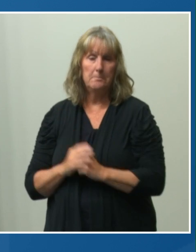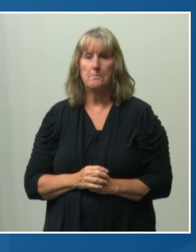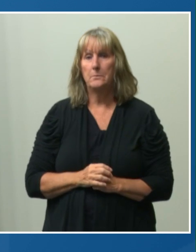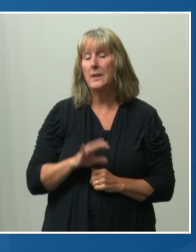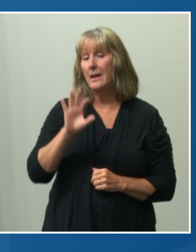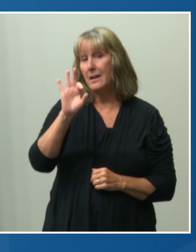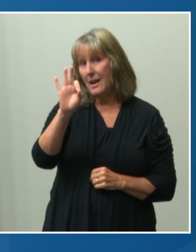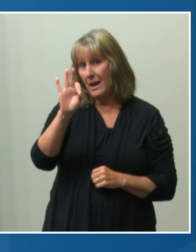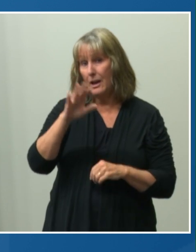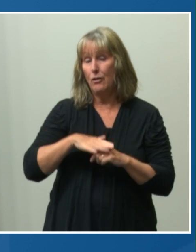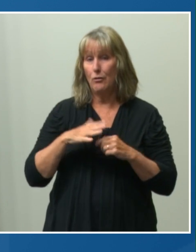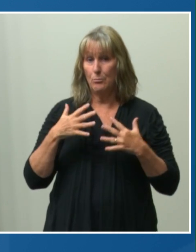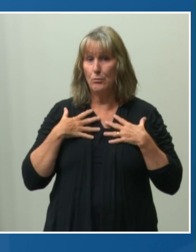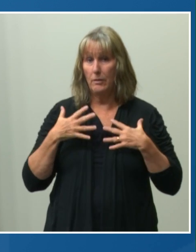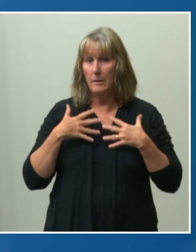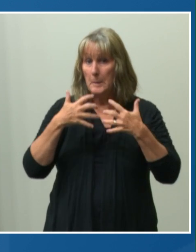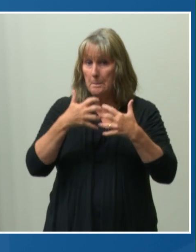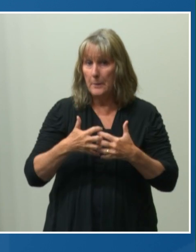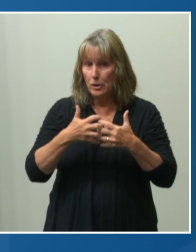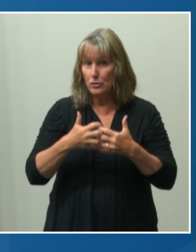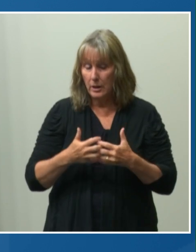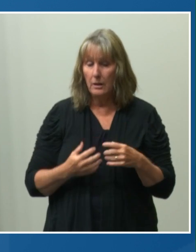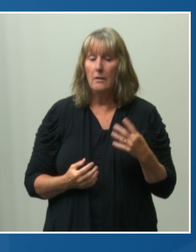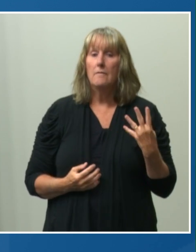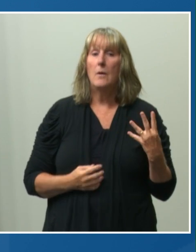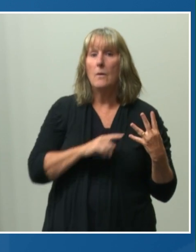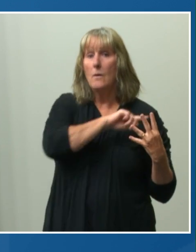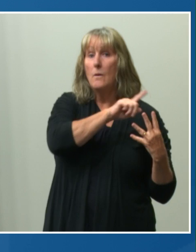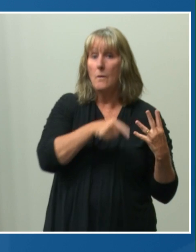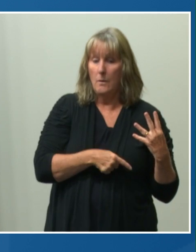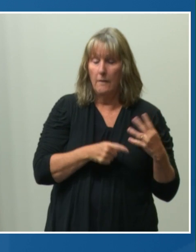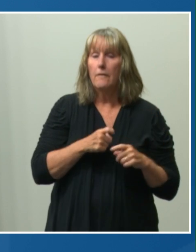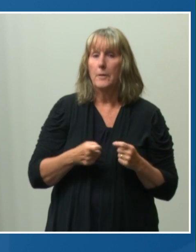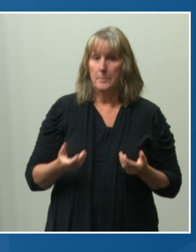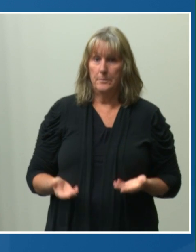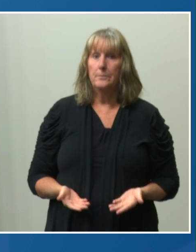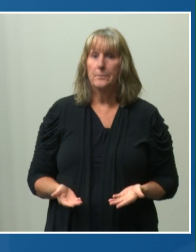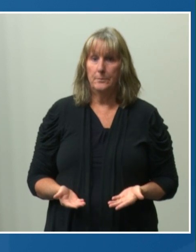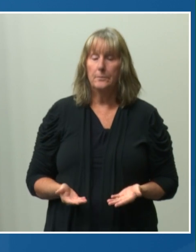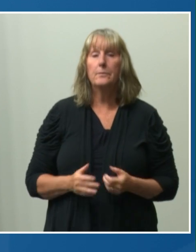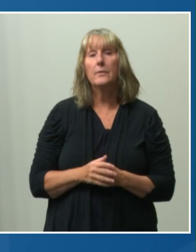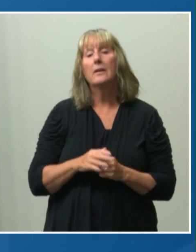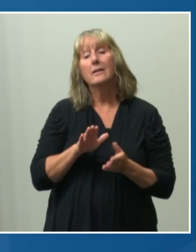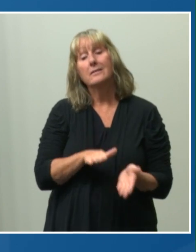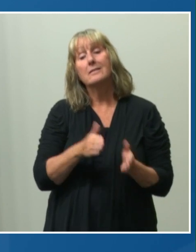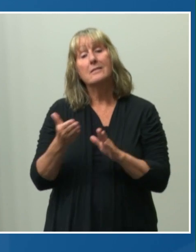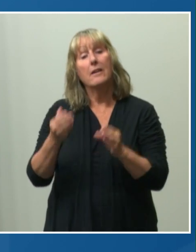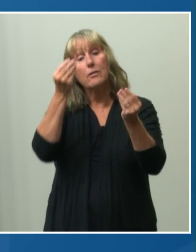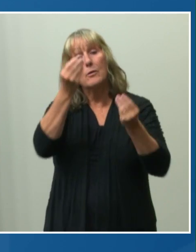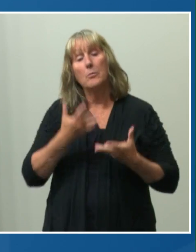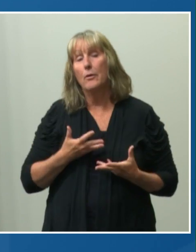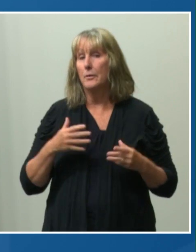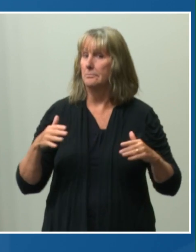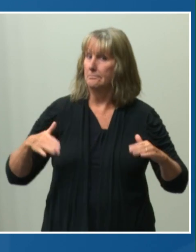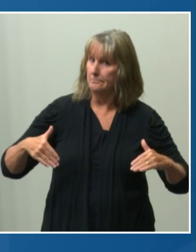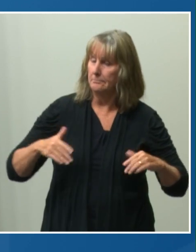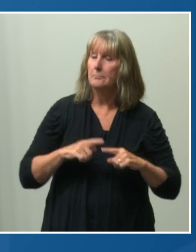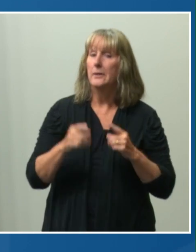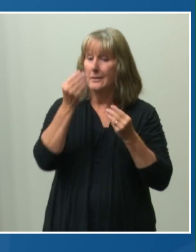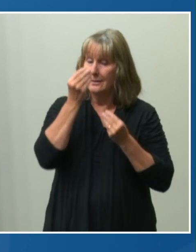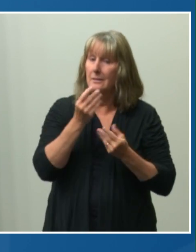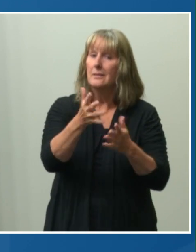9 are on ventilators, and 4 of those are from Lancaster County. No deaths are reported today, but we did report